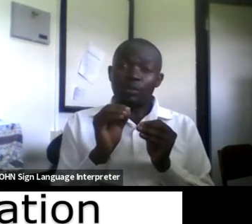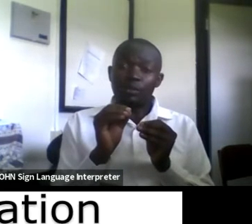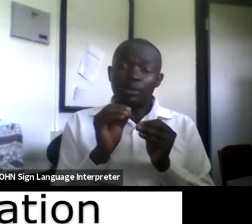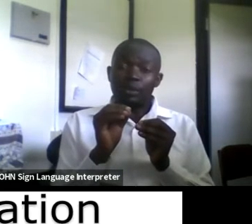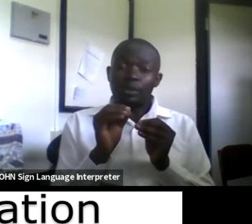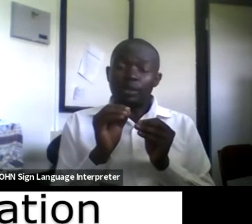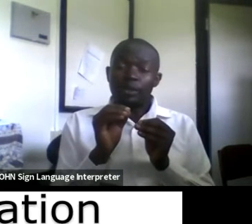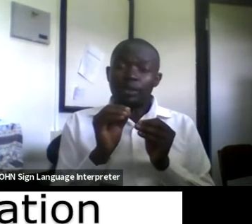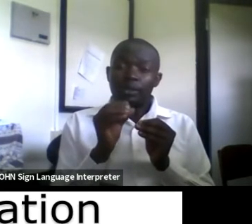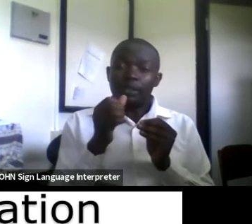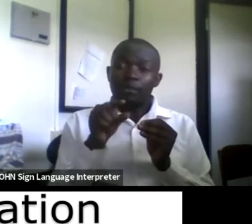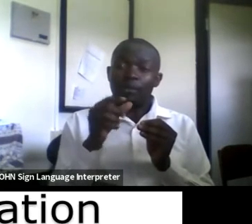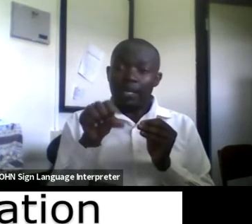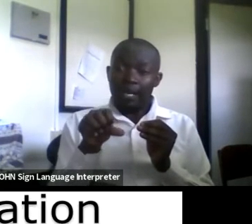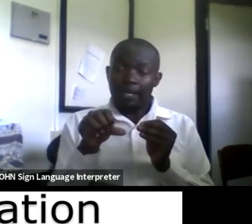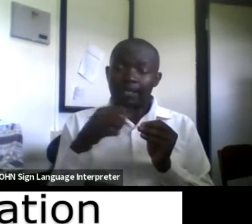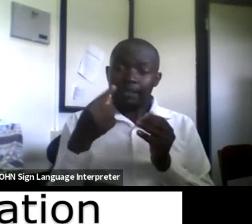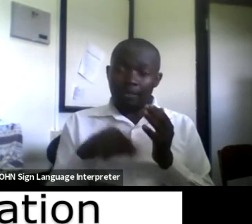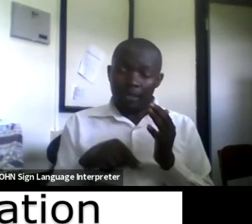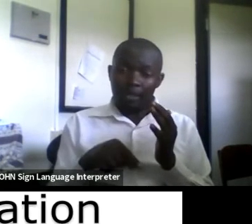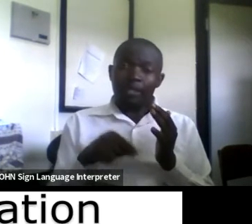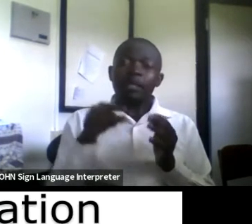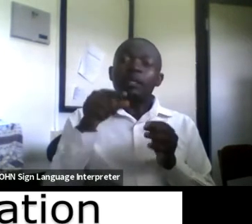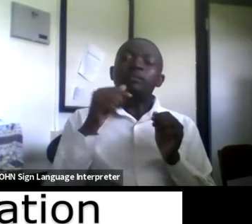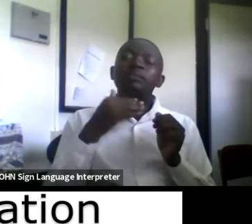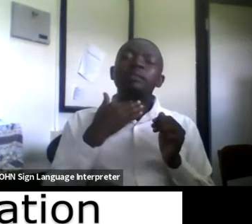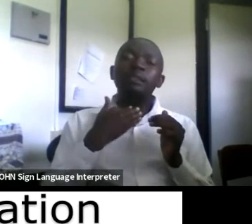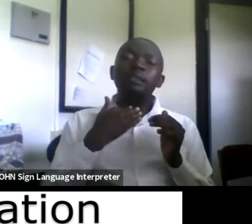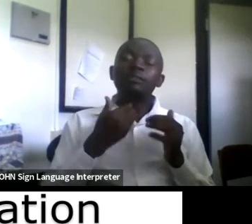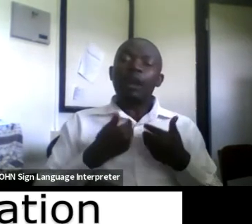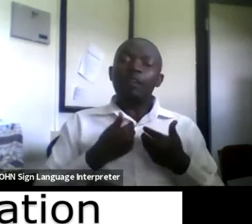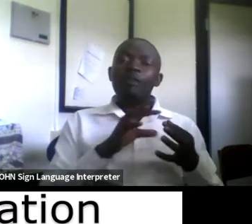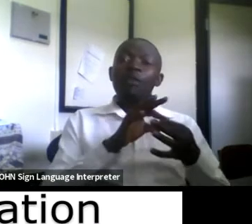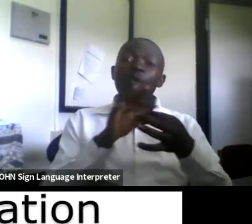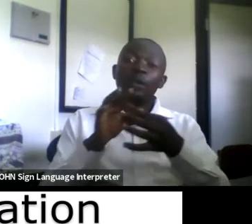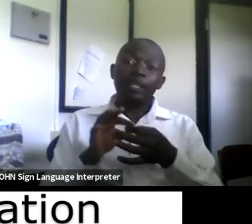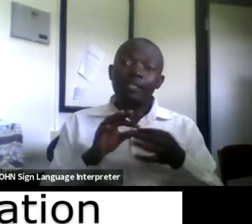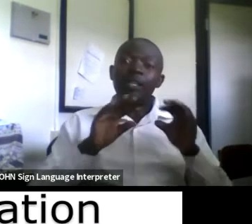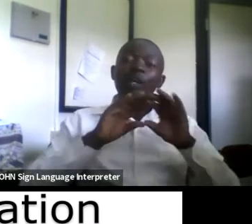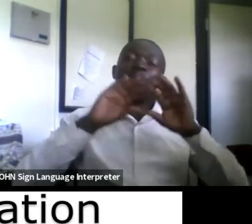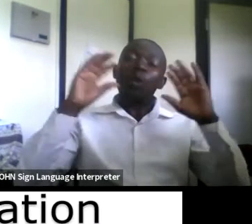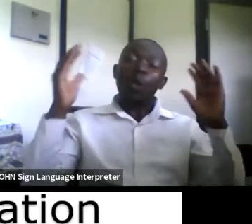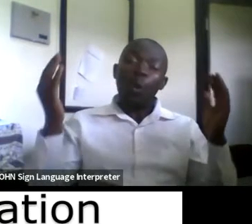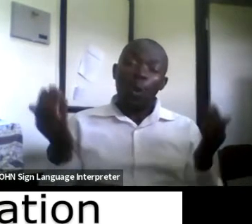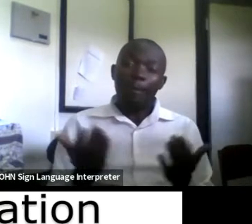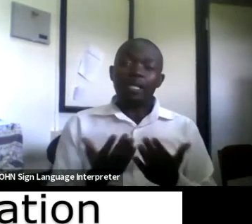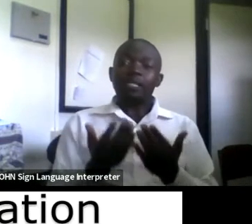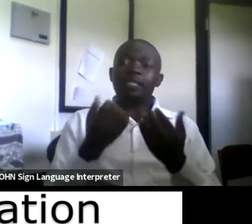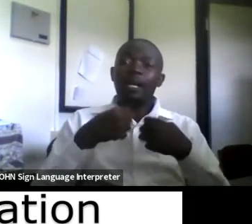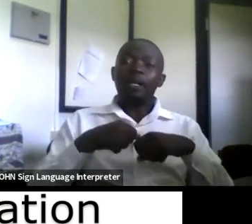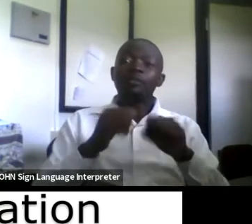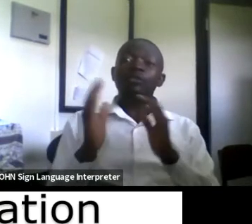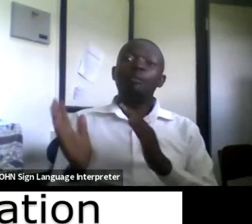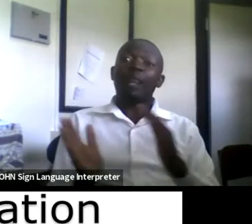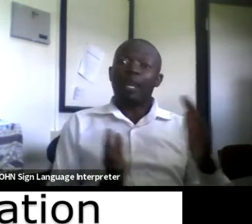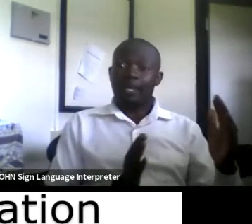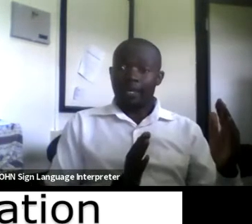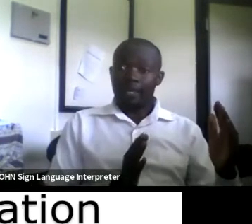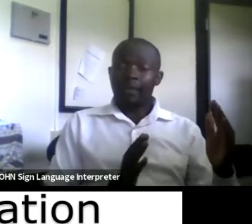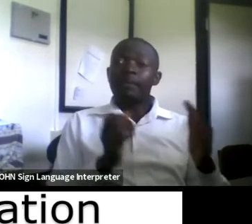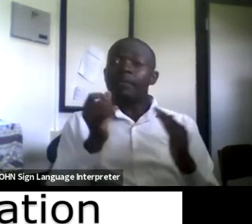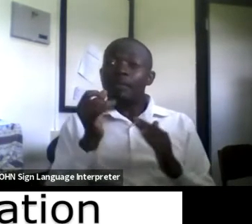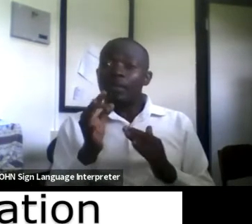that there needs to be coordinated global action plan. If rehabilitation